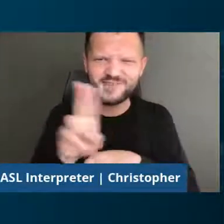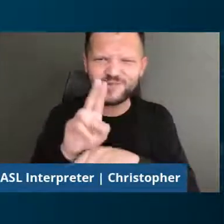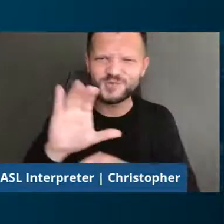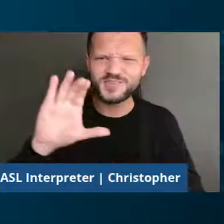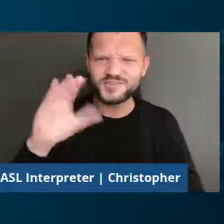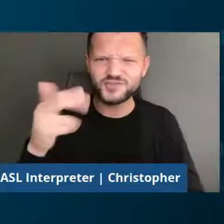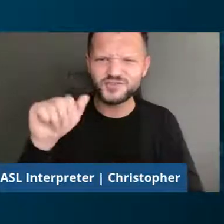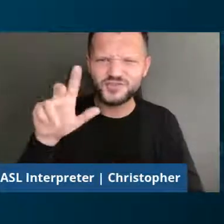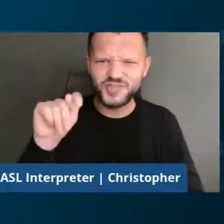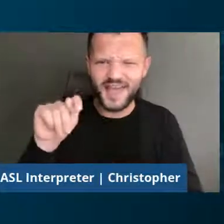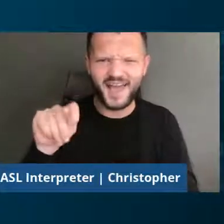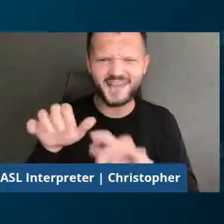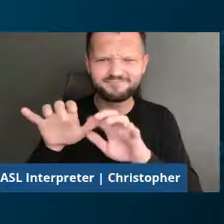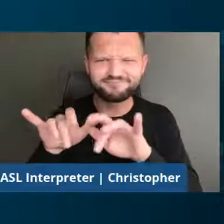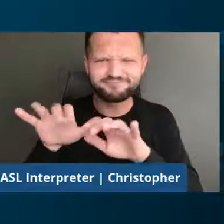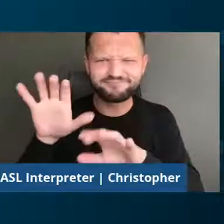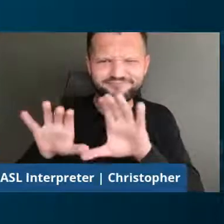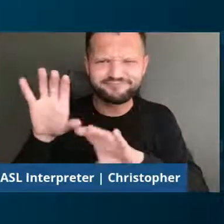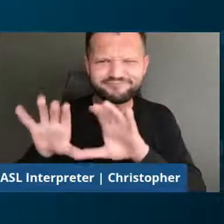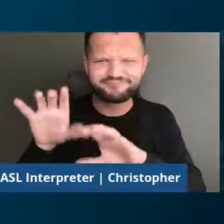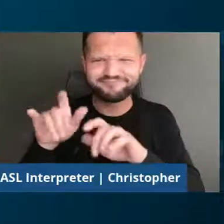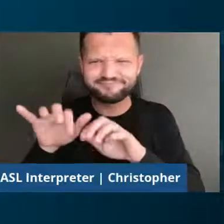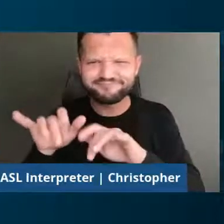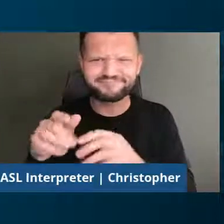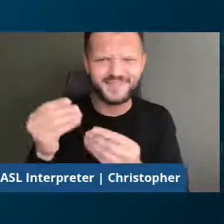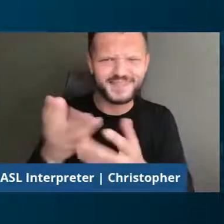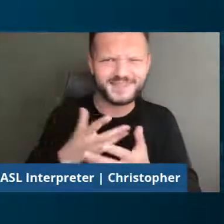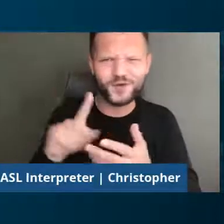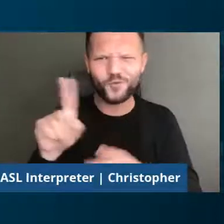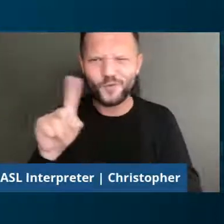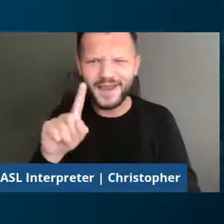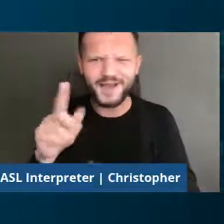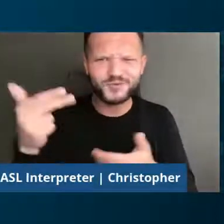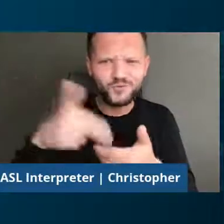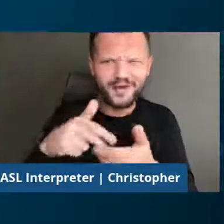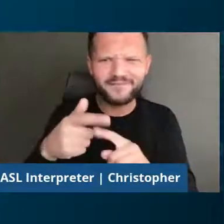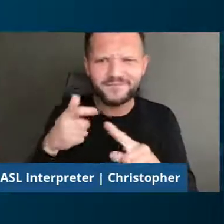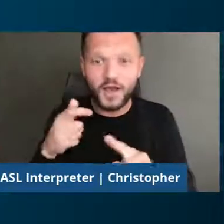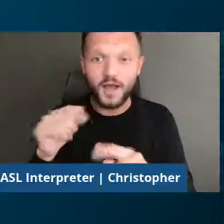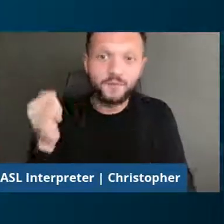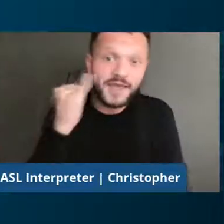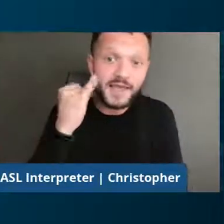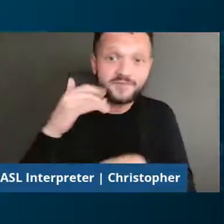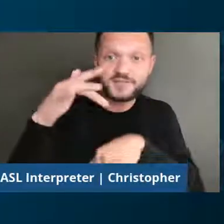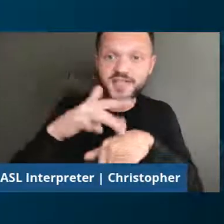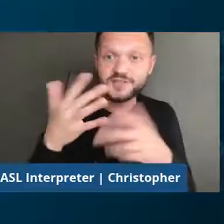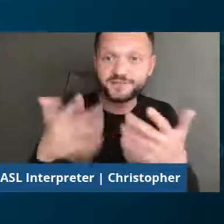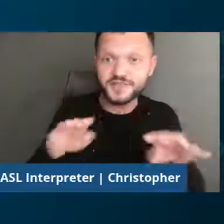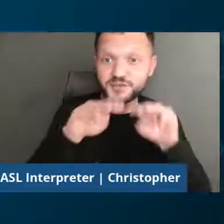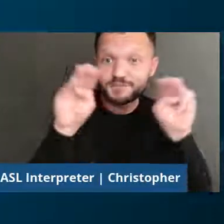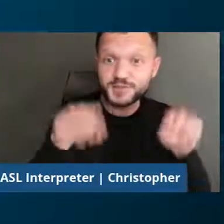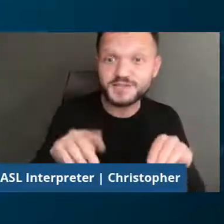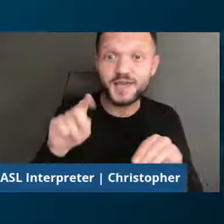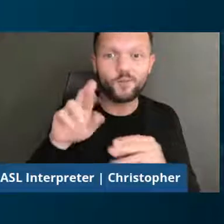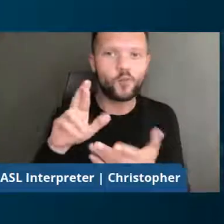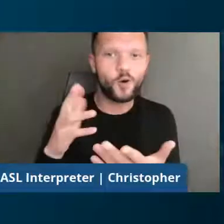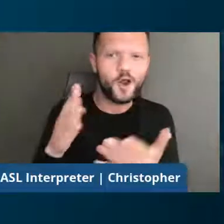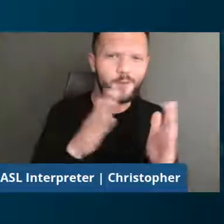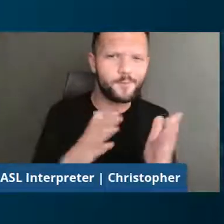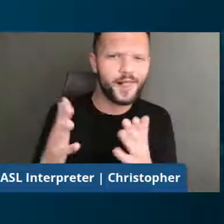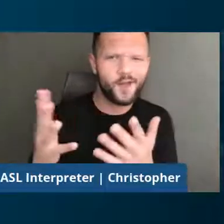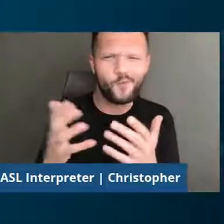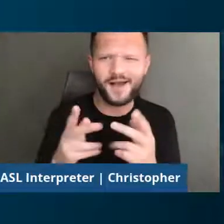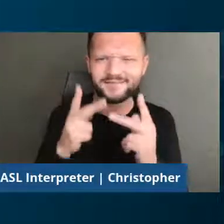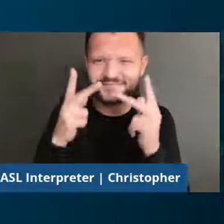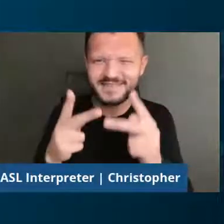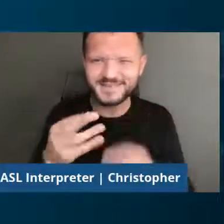you're tuning in from, and also let us know if you've ever been to the Intrepid Museum before, or maybe if you plan on visiting us sometime soon. Now,